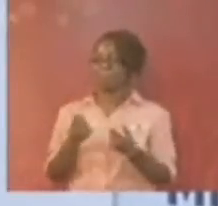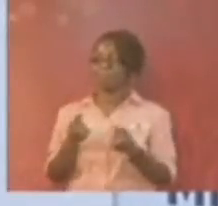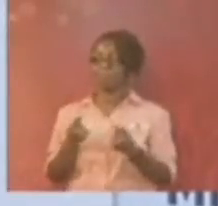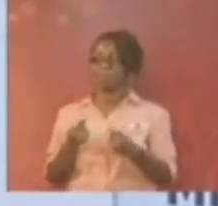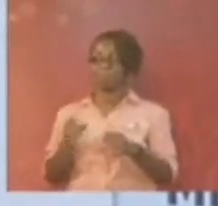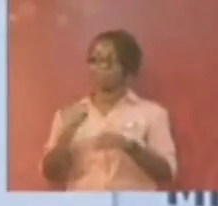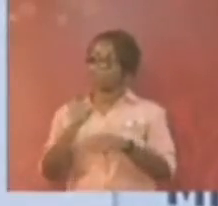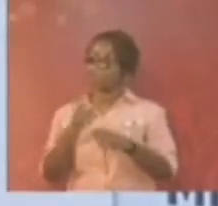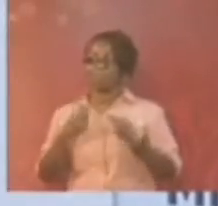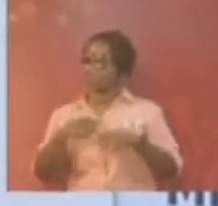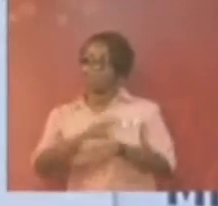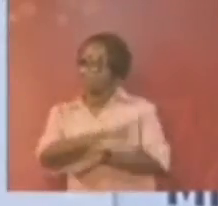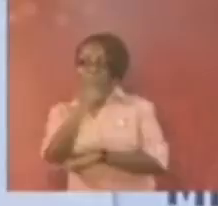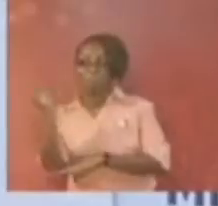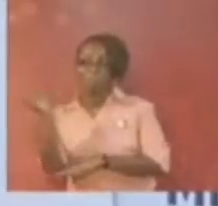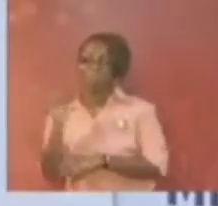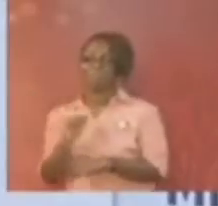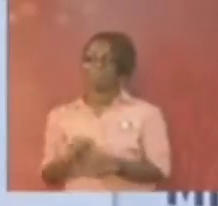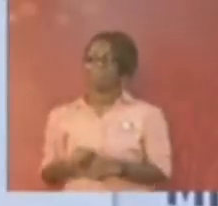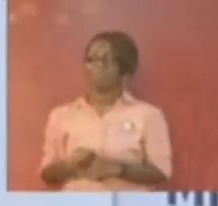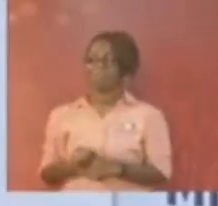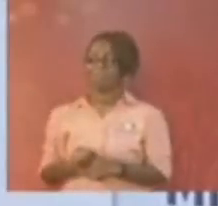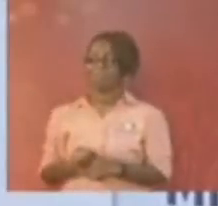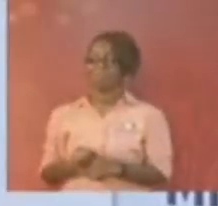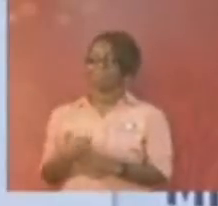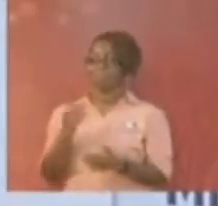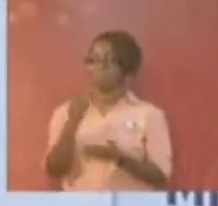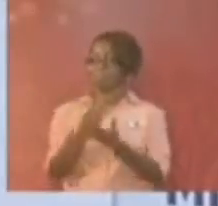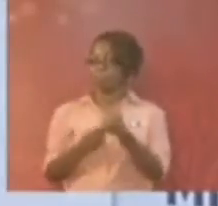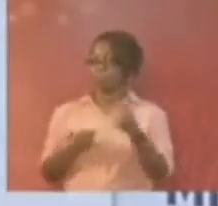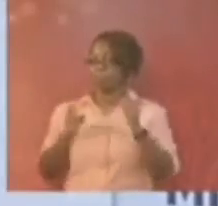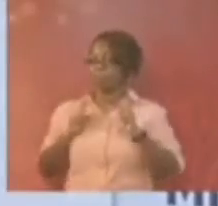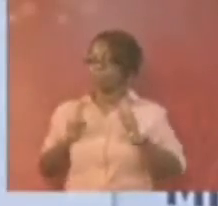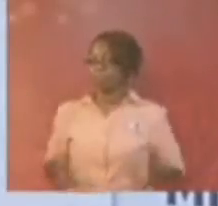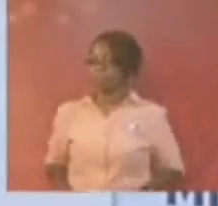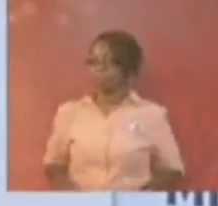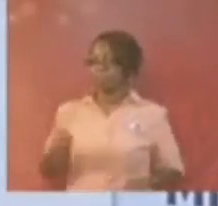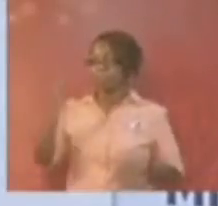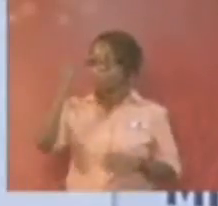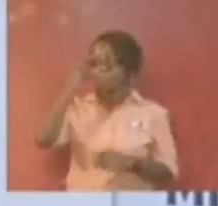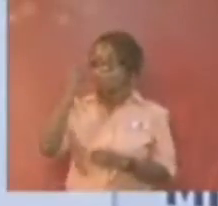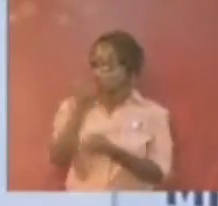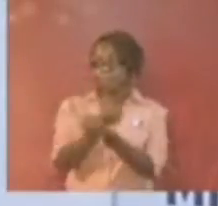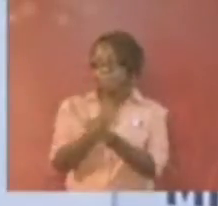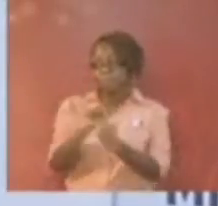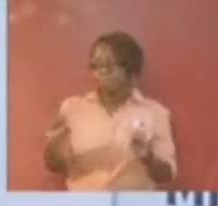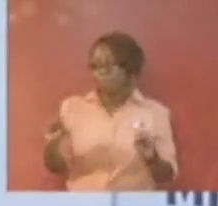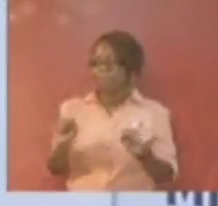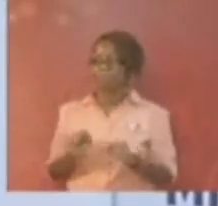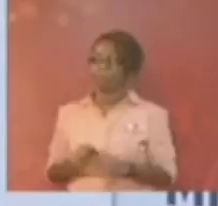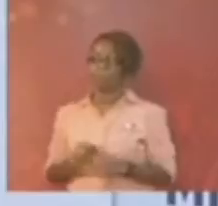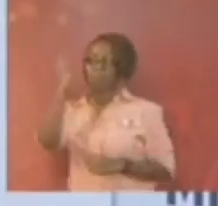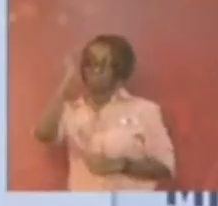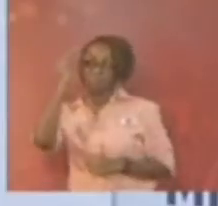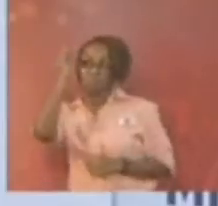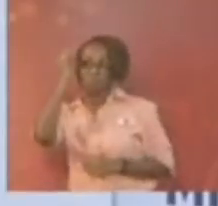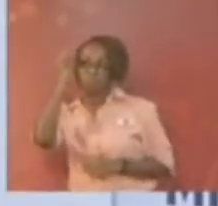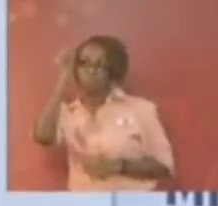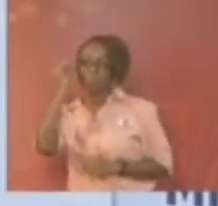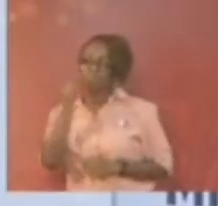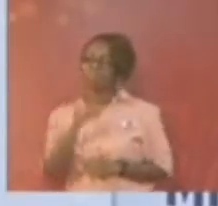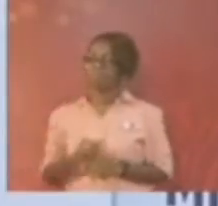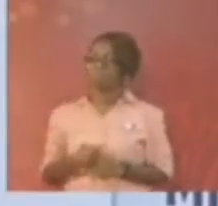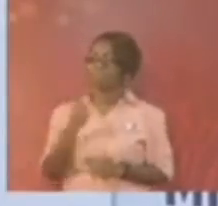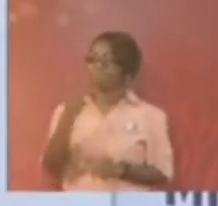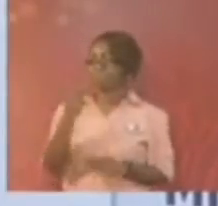How can we remain both physically and mentally safe? As I thought about that question, two